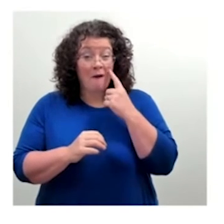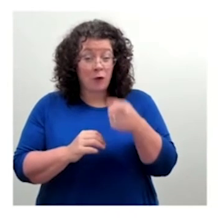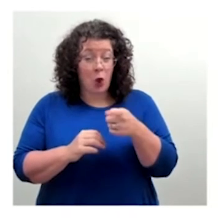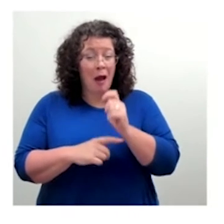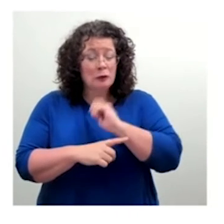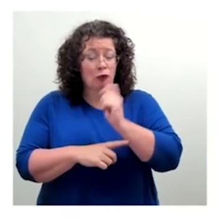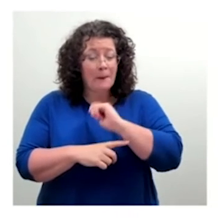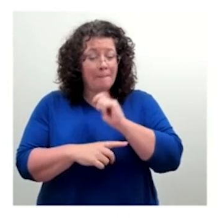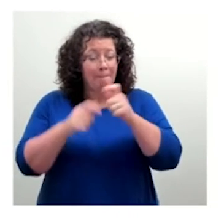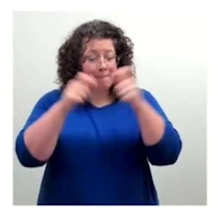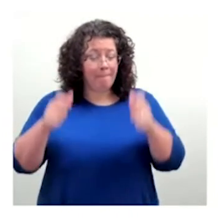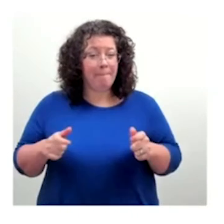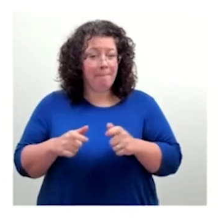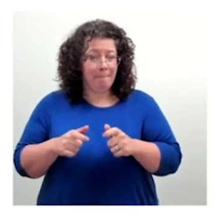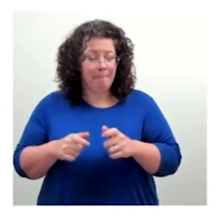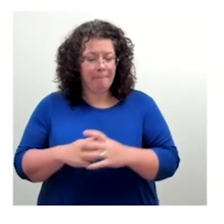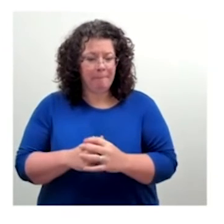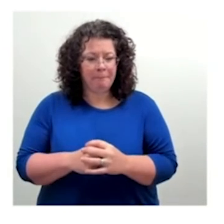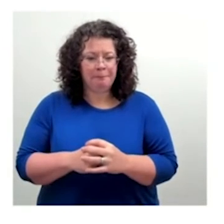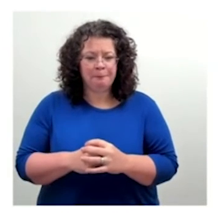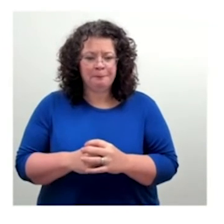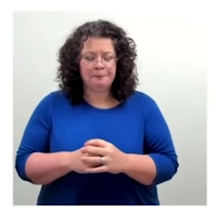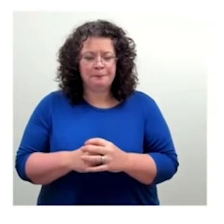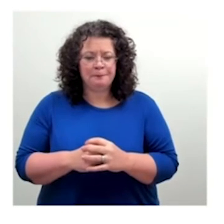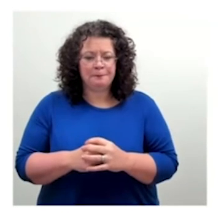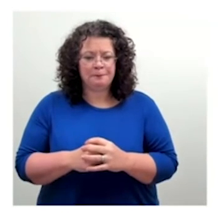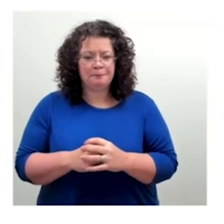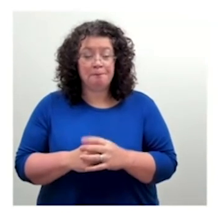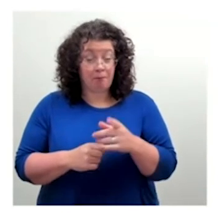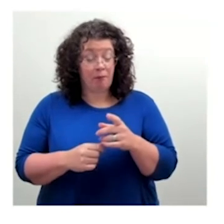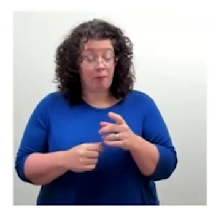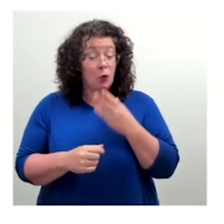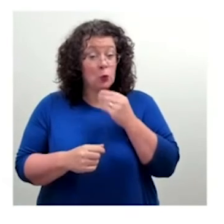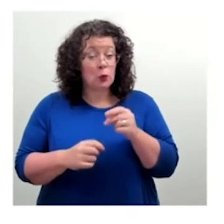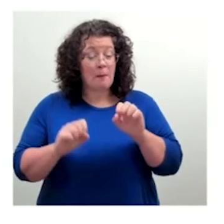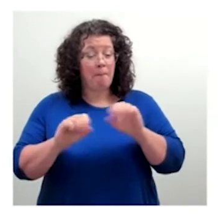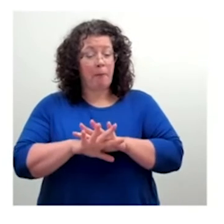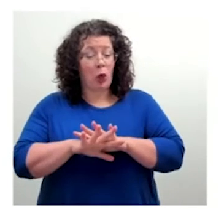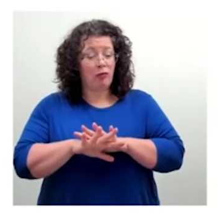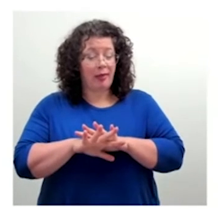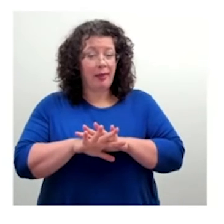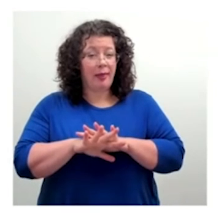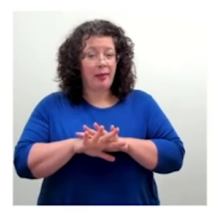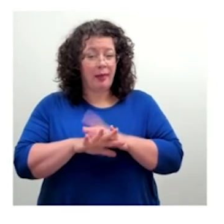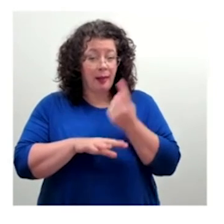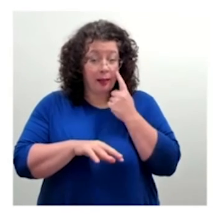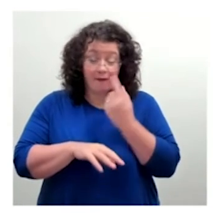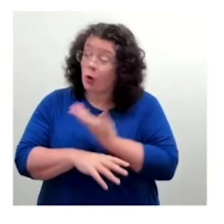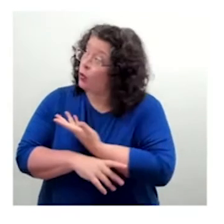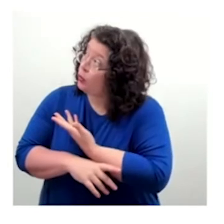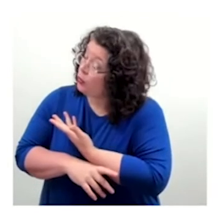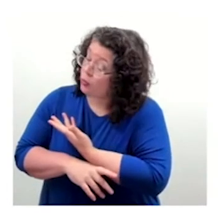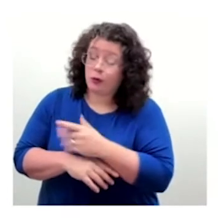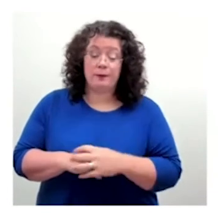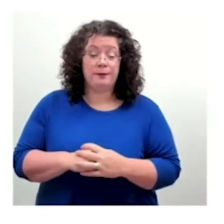they would appear at sort of 16 millimeters thumbnail size within your retailer app, and you said, can I understand what I need